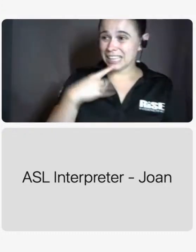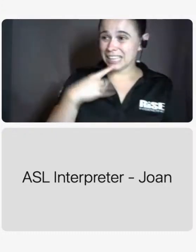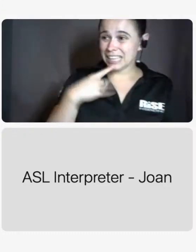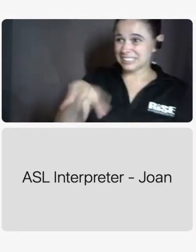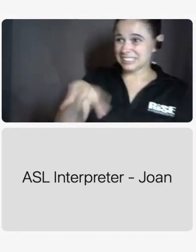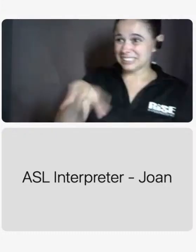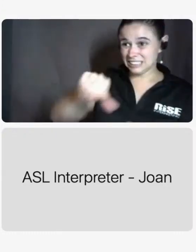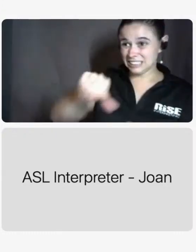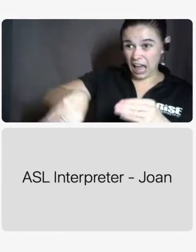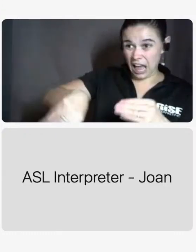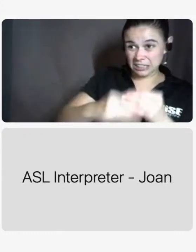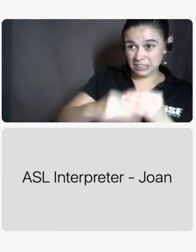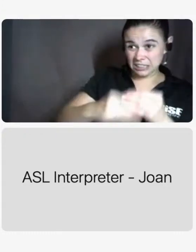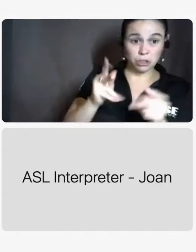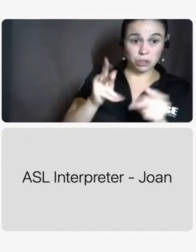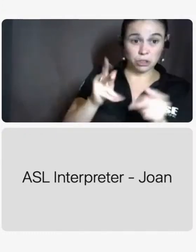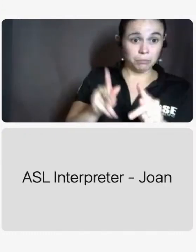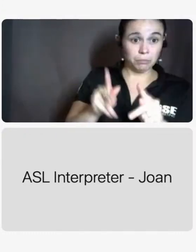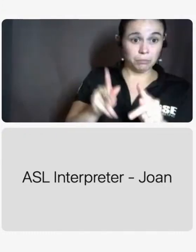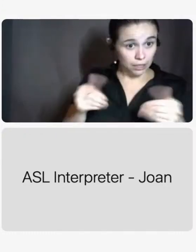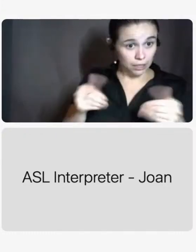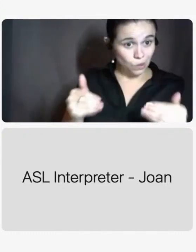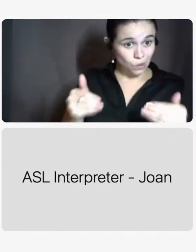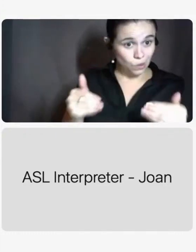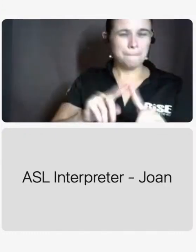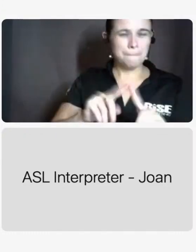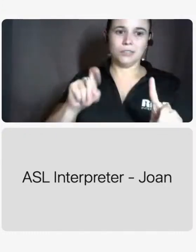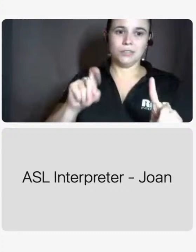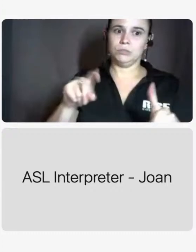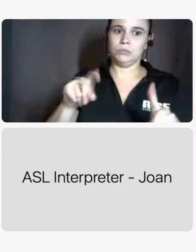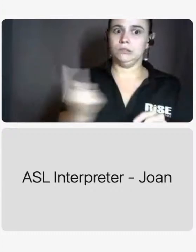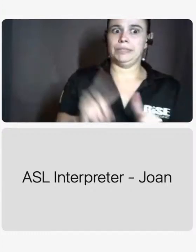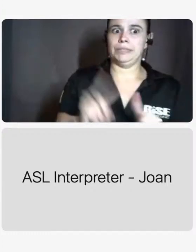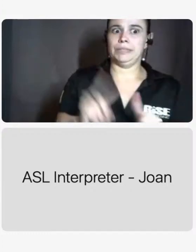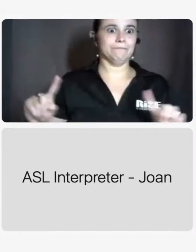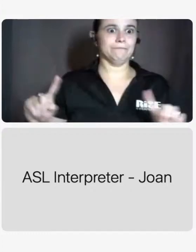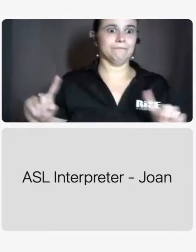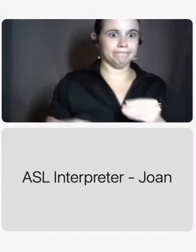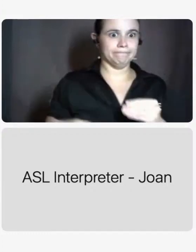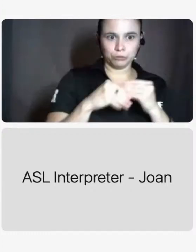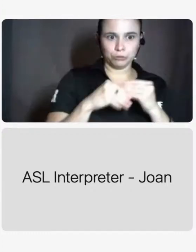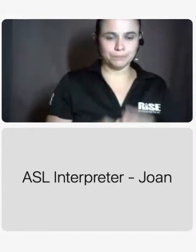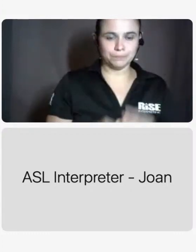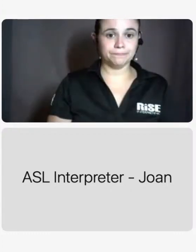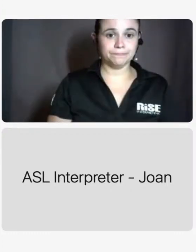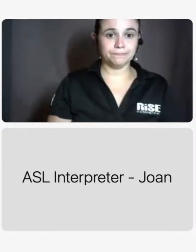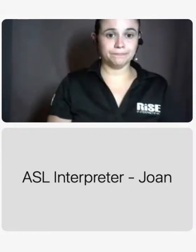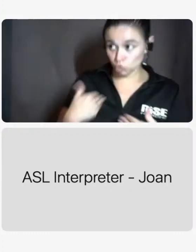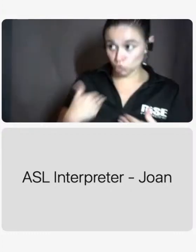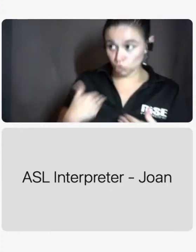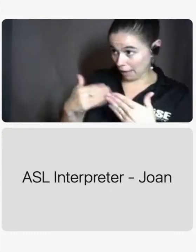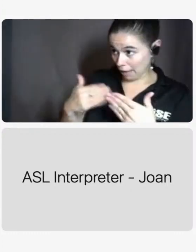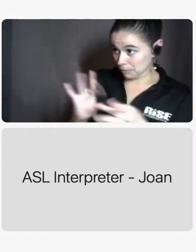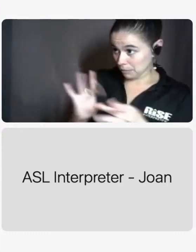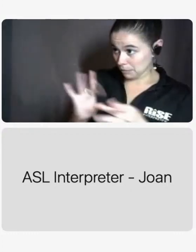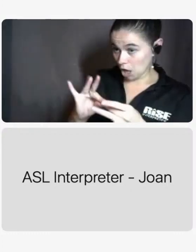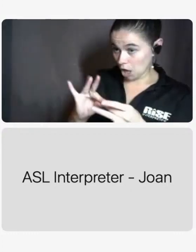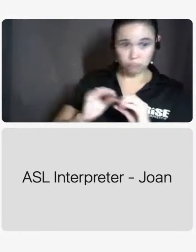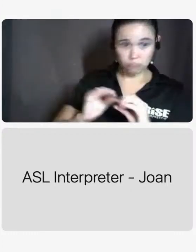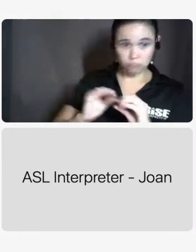we have any comments? Okay, we do not have any public comments. We're going to move on